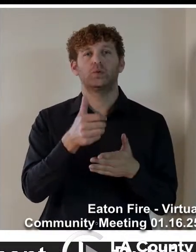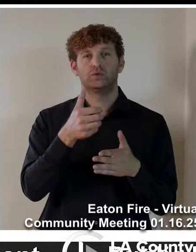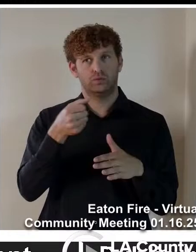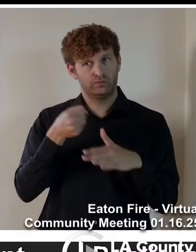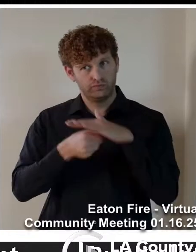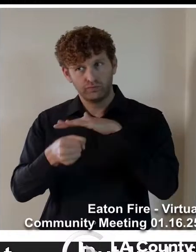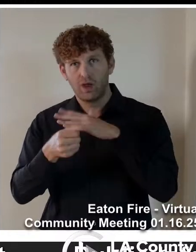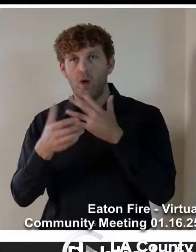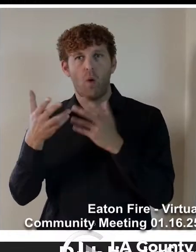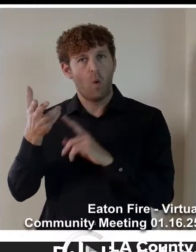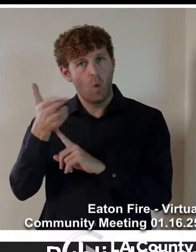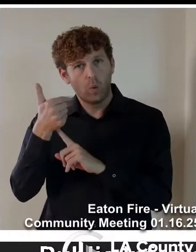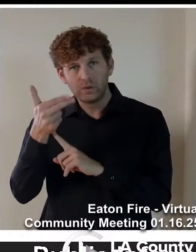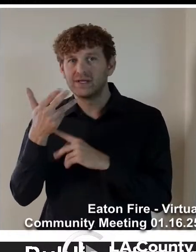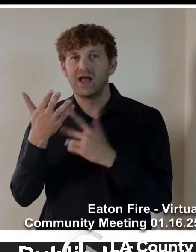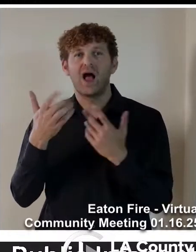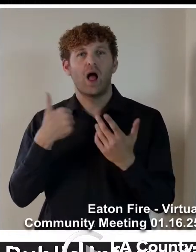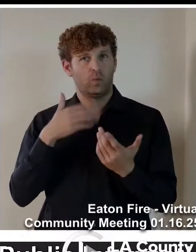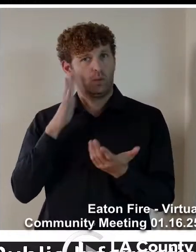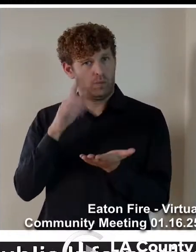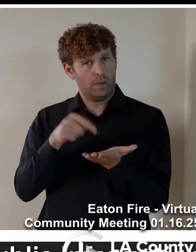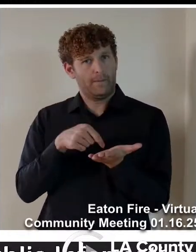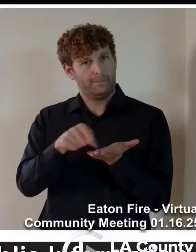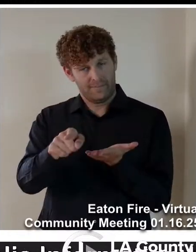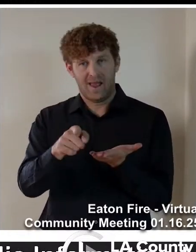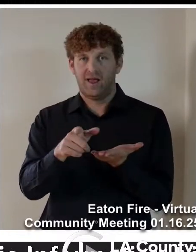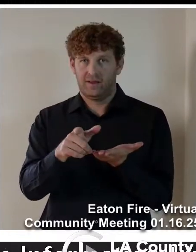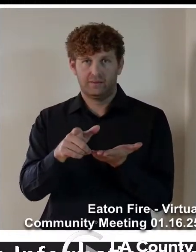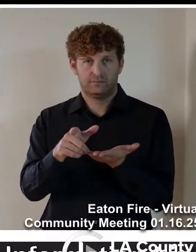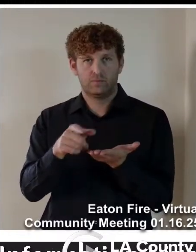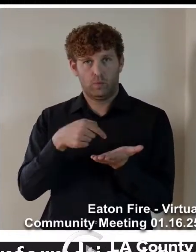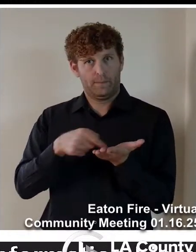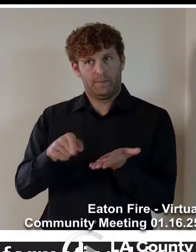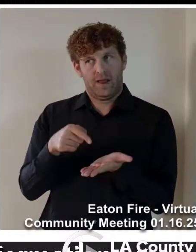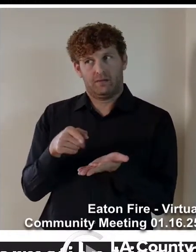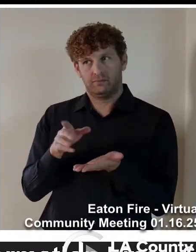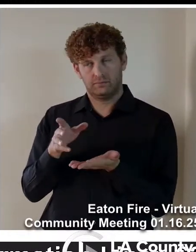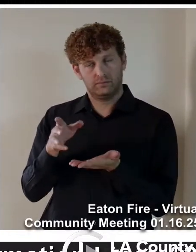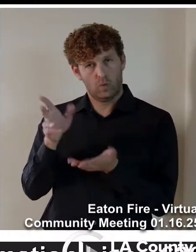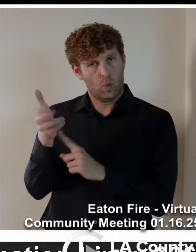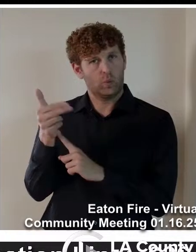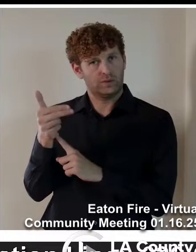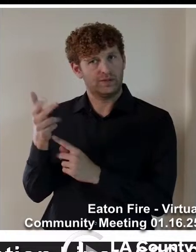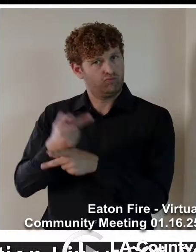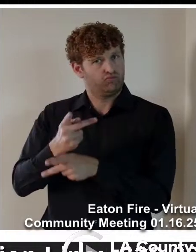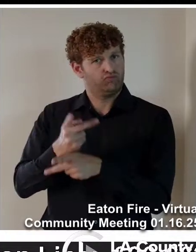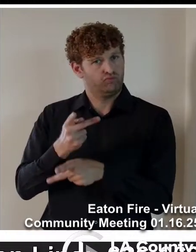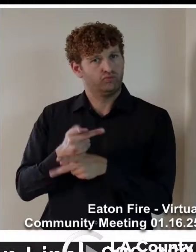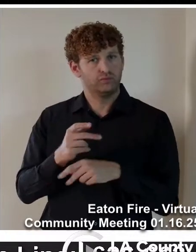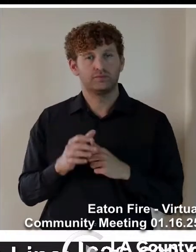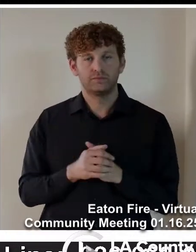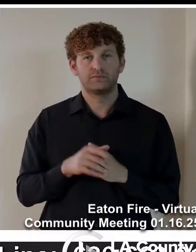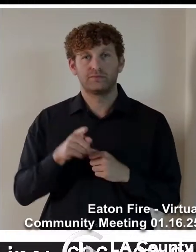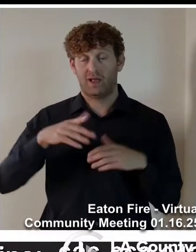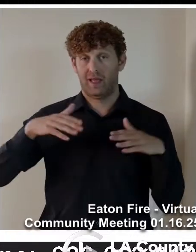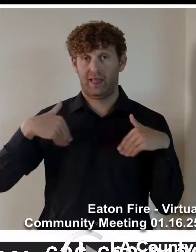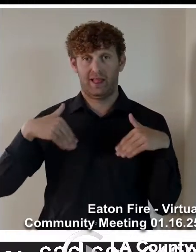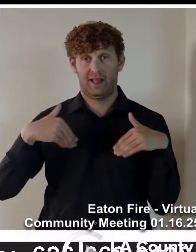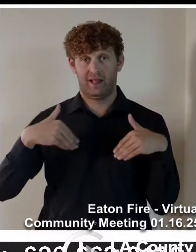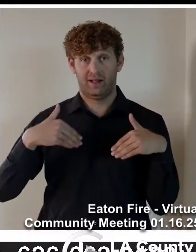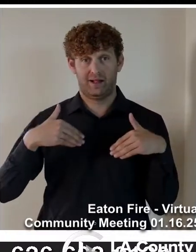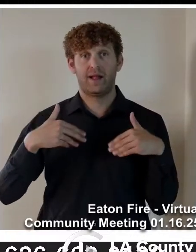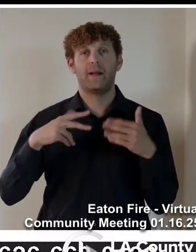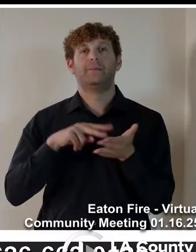to pay directly for you to stay there, okay? If you have not received that notification, you will need to